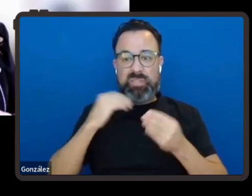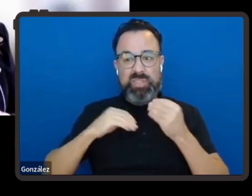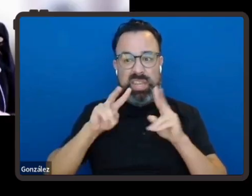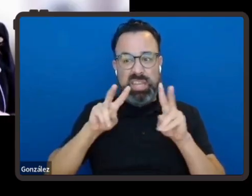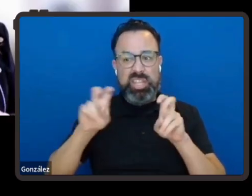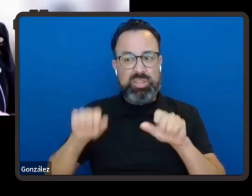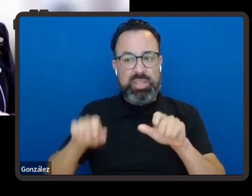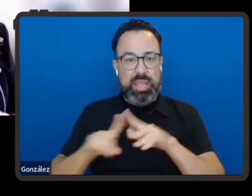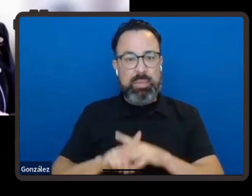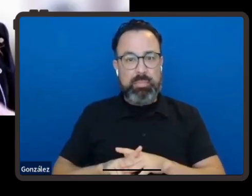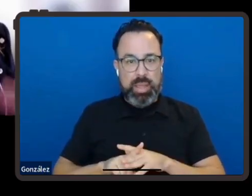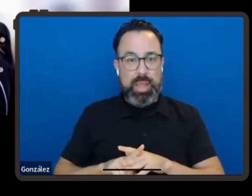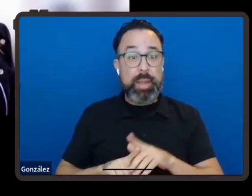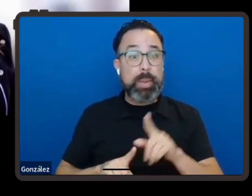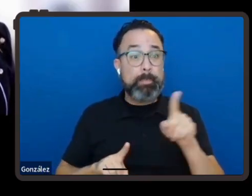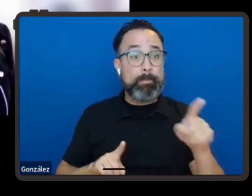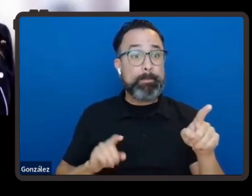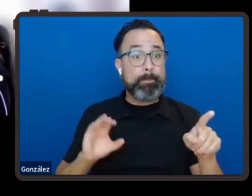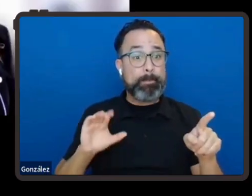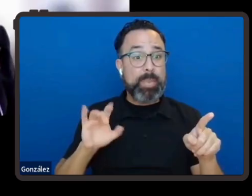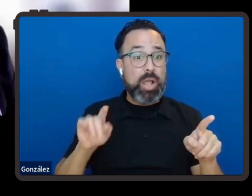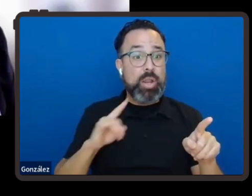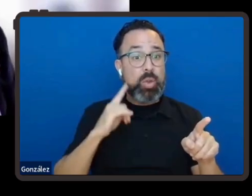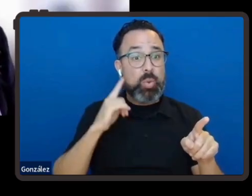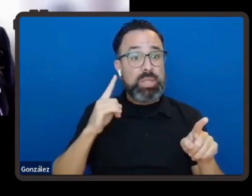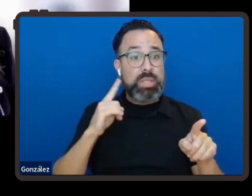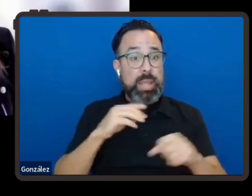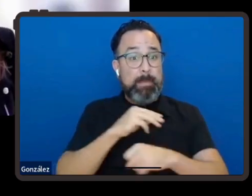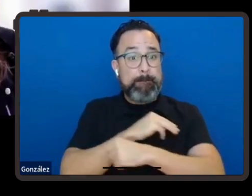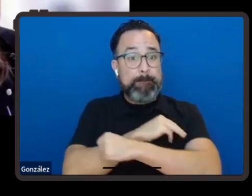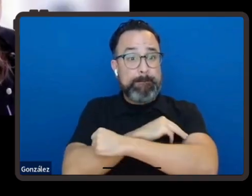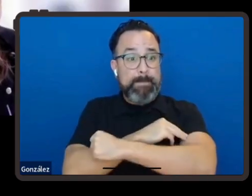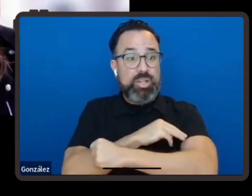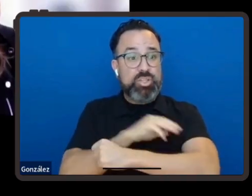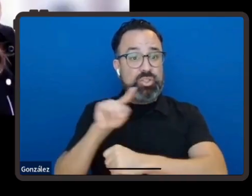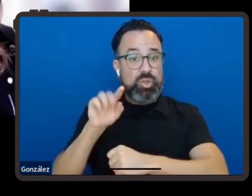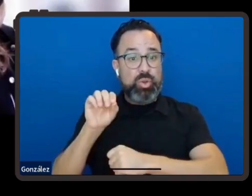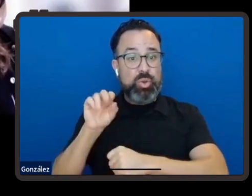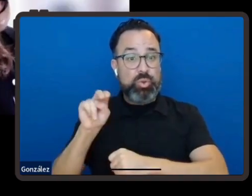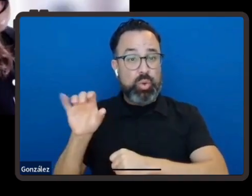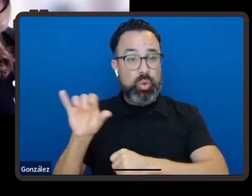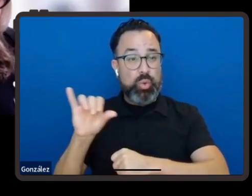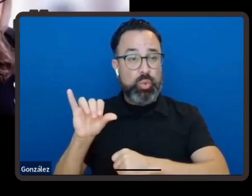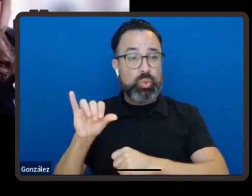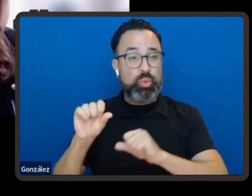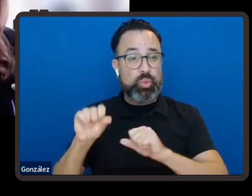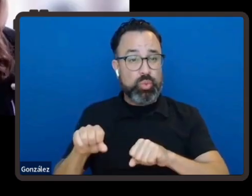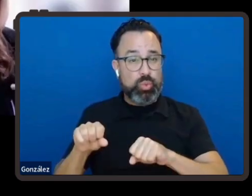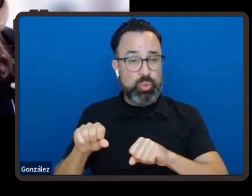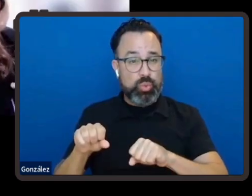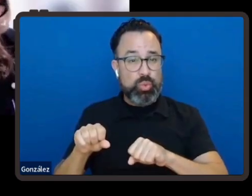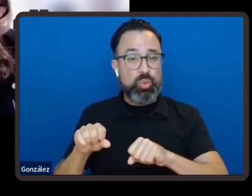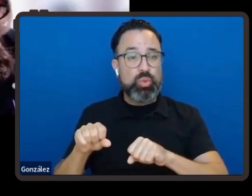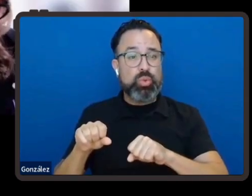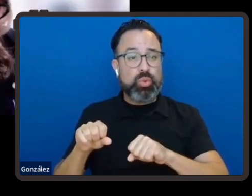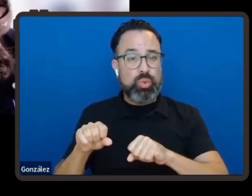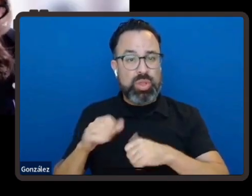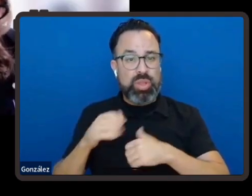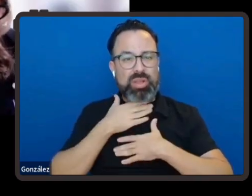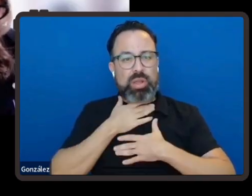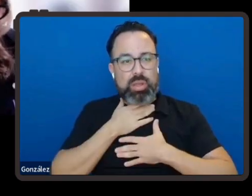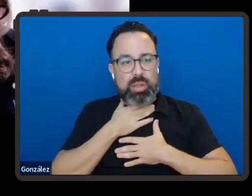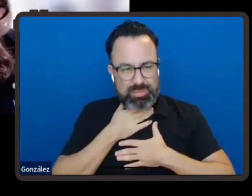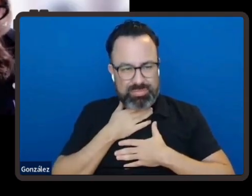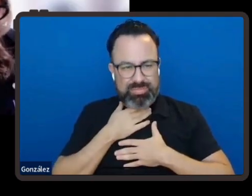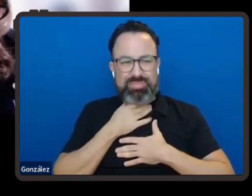the muscle tone too. So Yes. swallowing can become also difficult due to the muscle tone. They choke, and